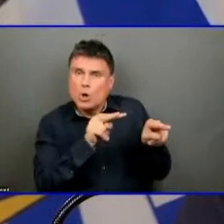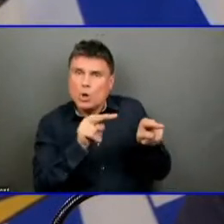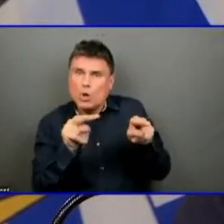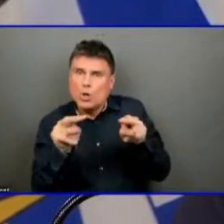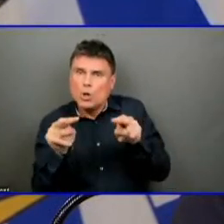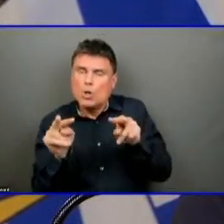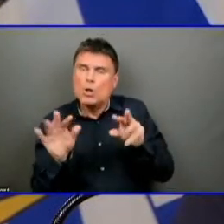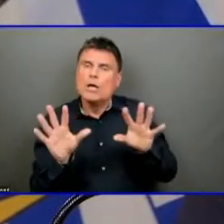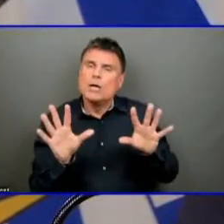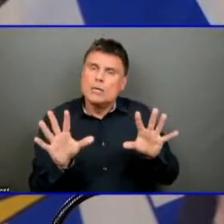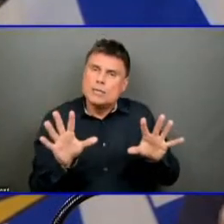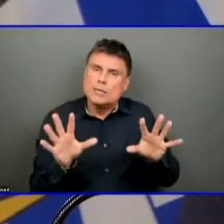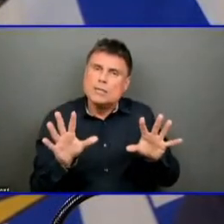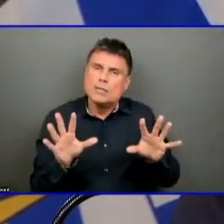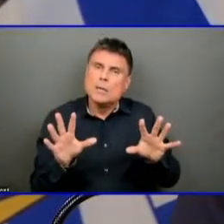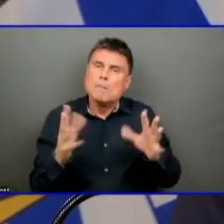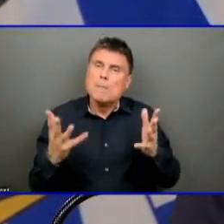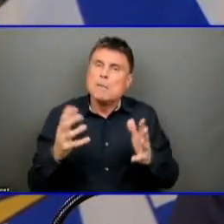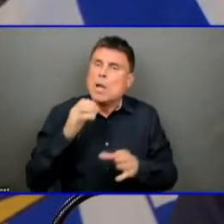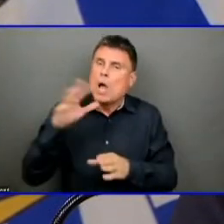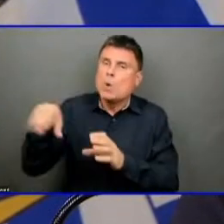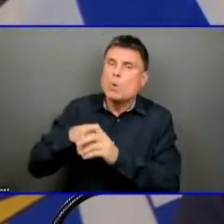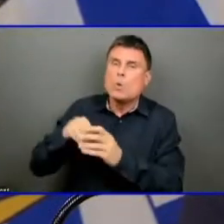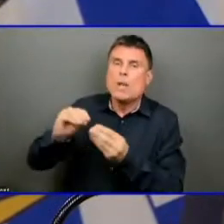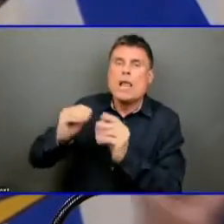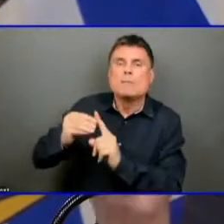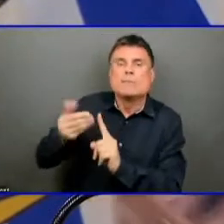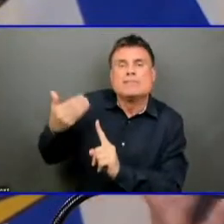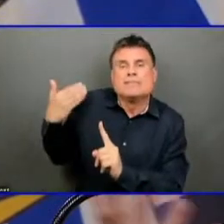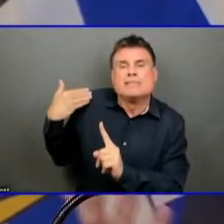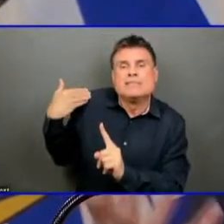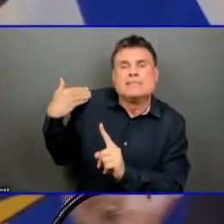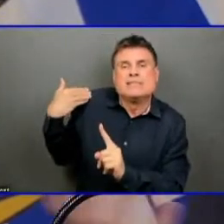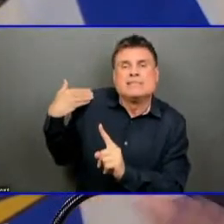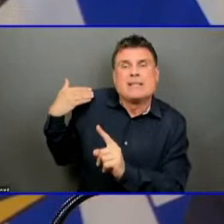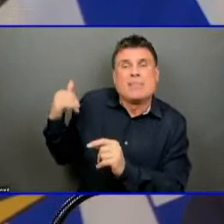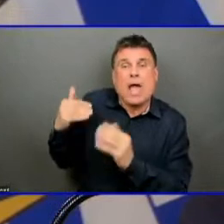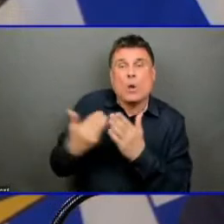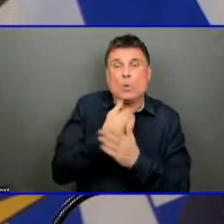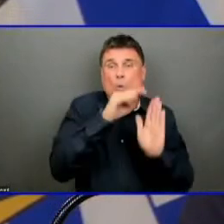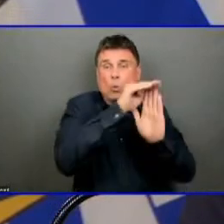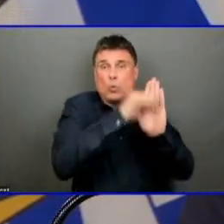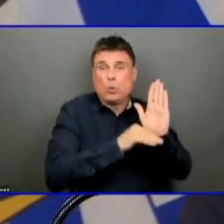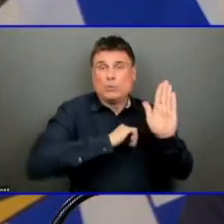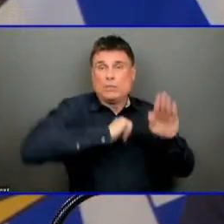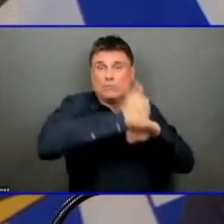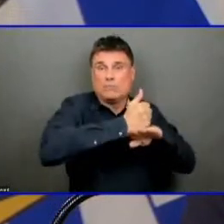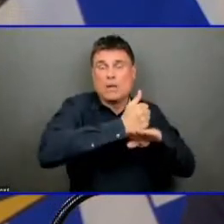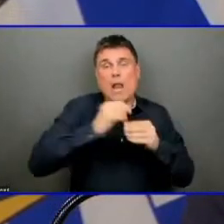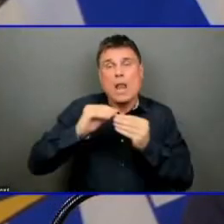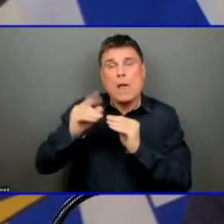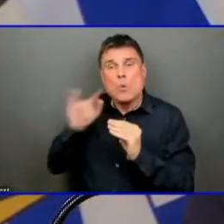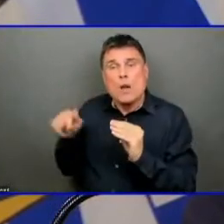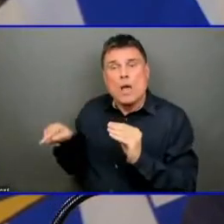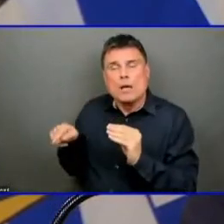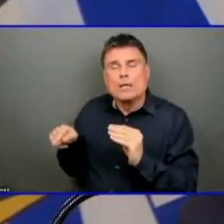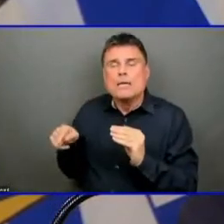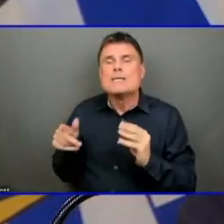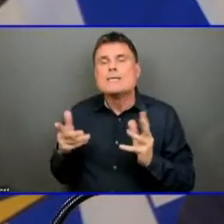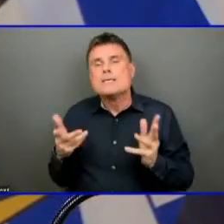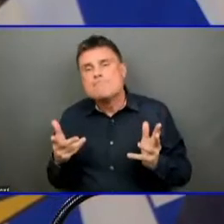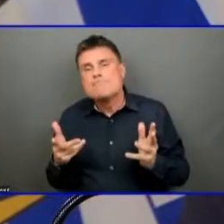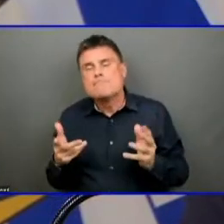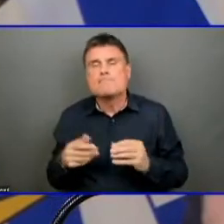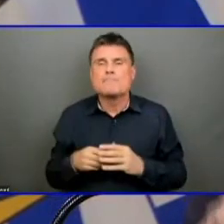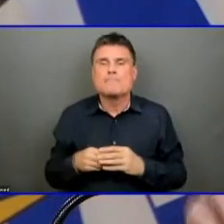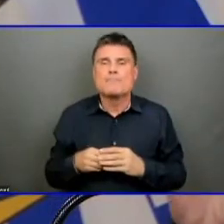they have are very similar to what we've presented, and we take their models very seriously, but they are just that.